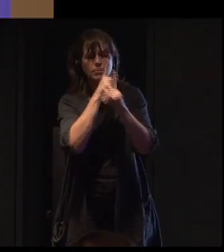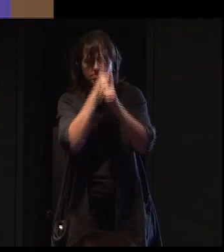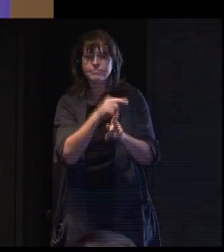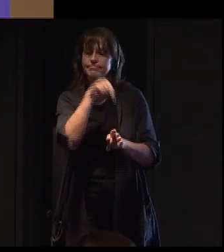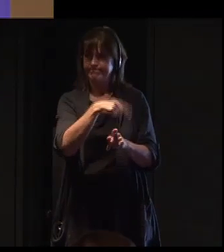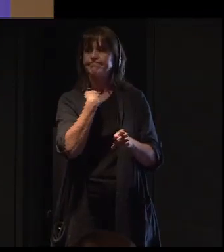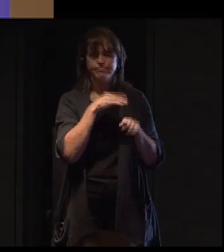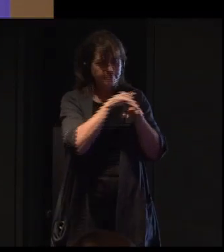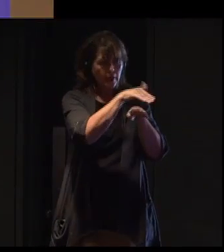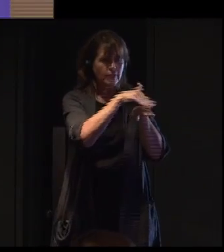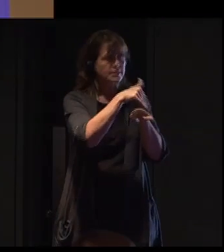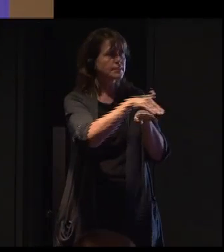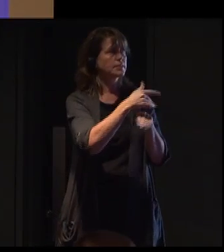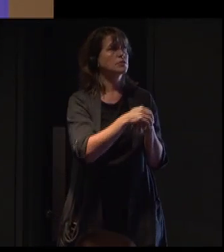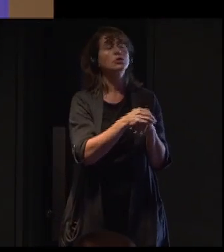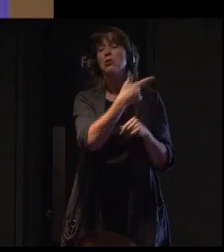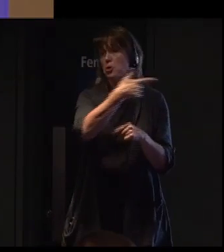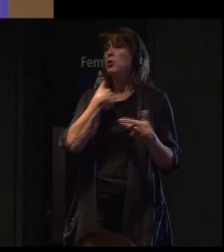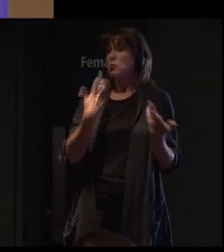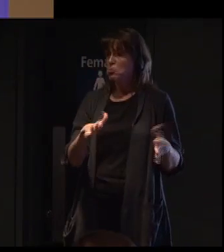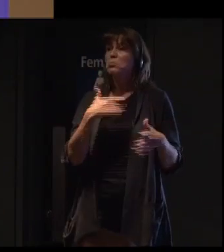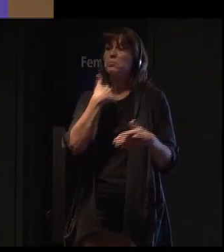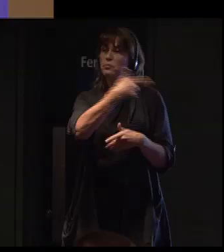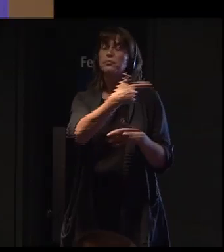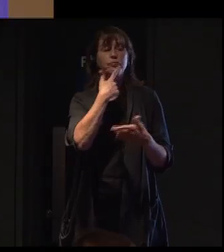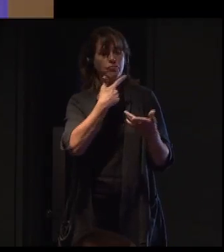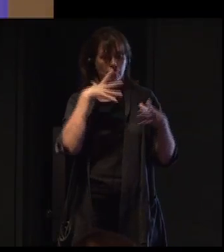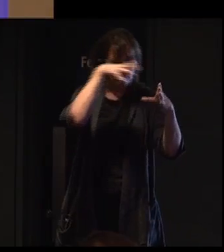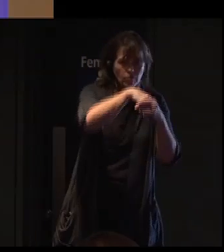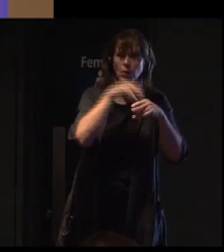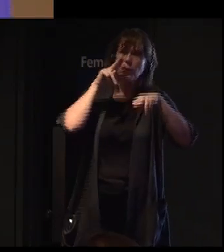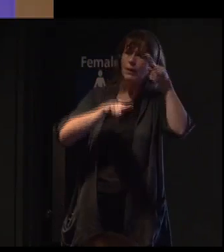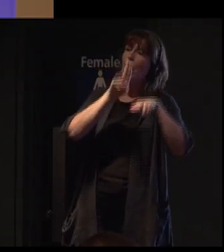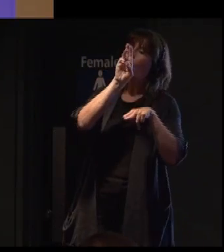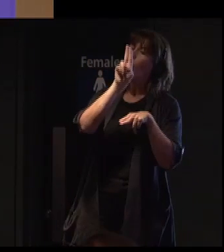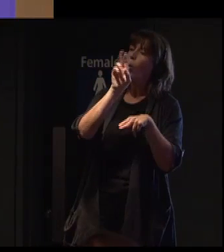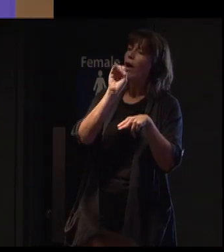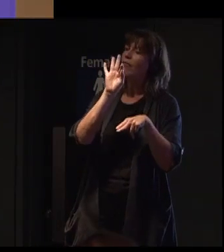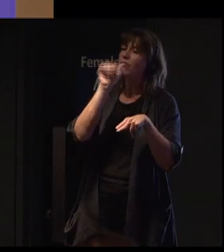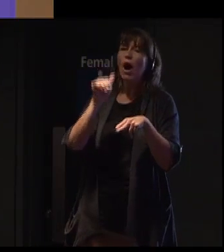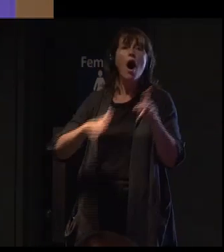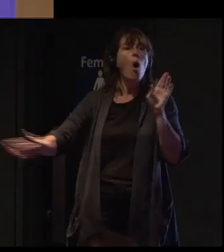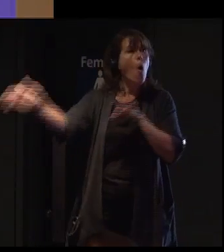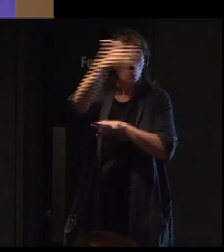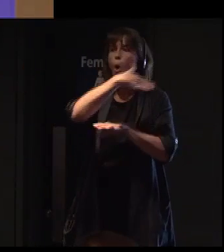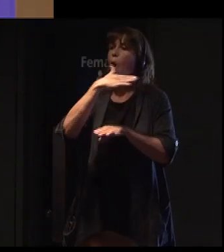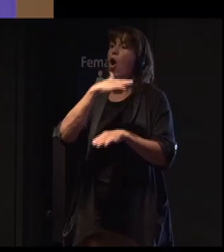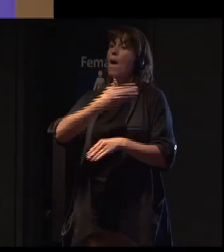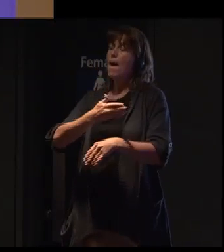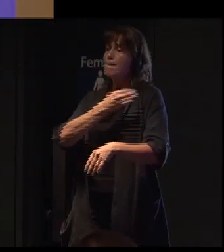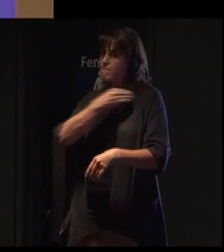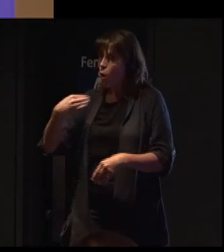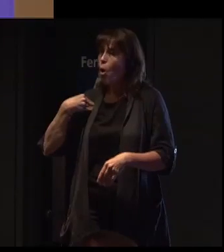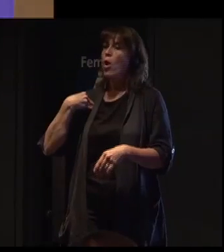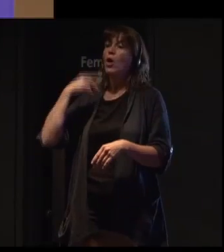training, and most recently we have been involved on behalf of UEFA in monitoring the deliverability of all the football stadia in Poland and the Ukraine